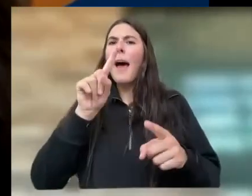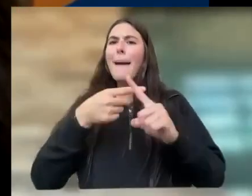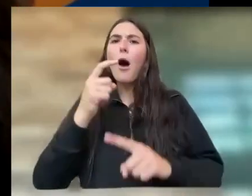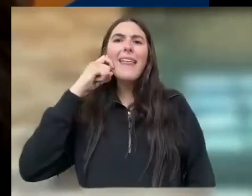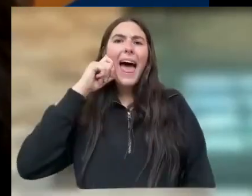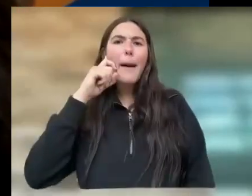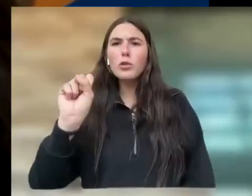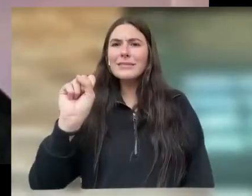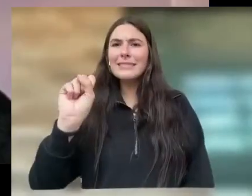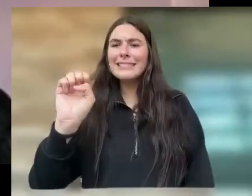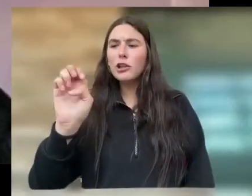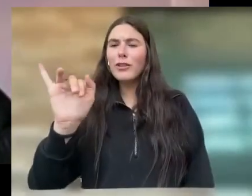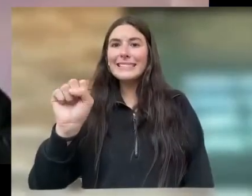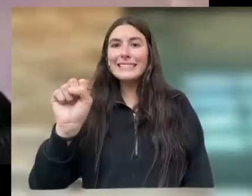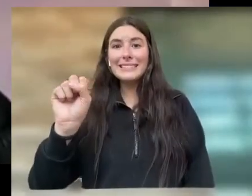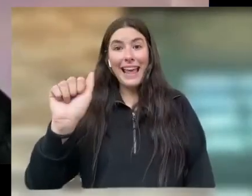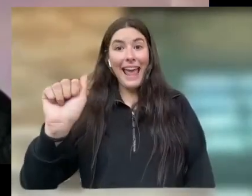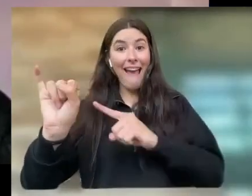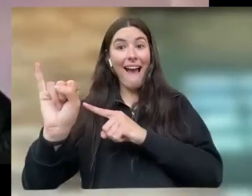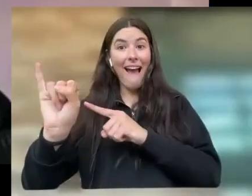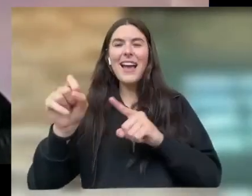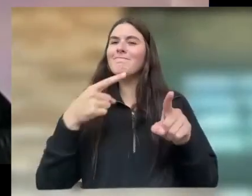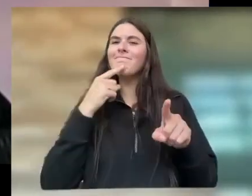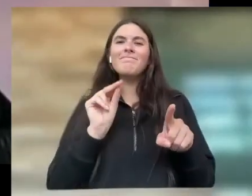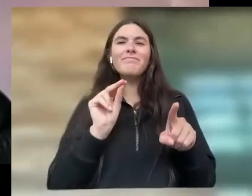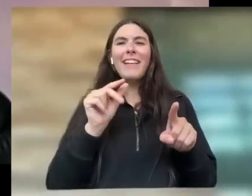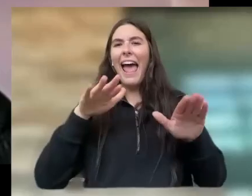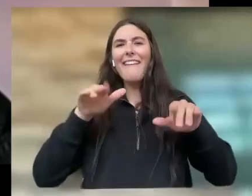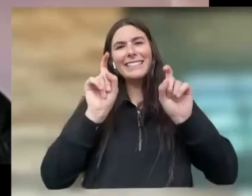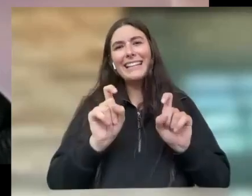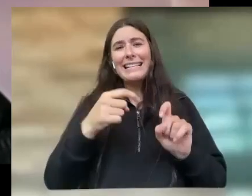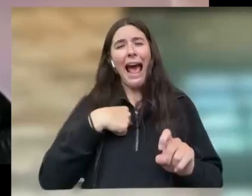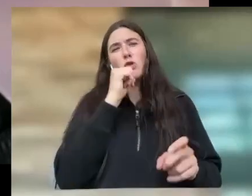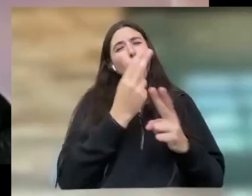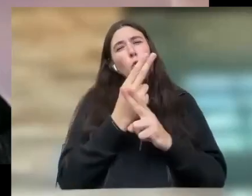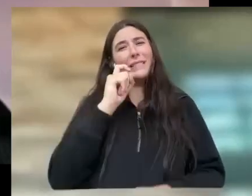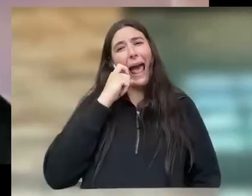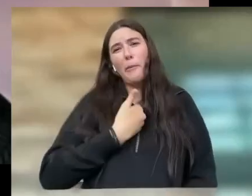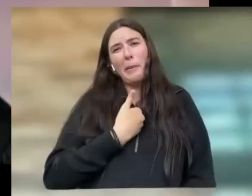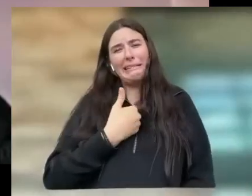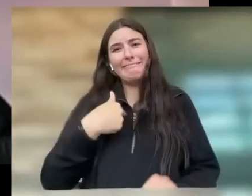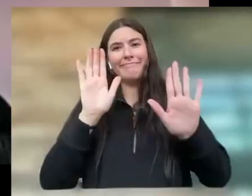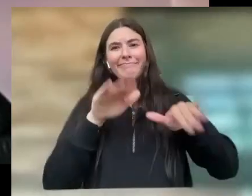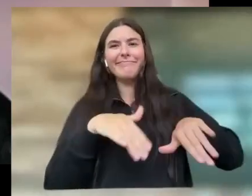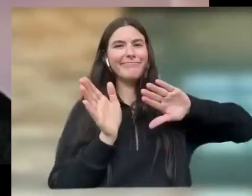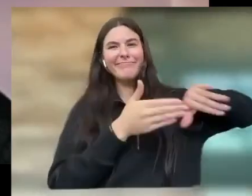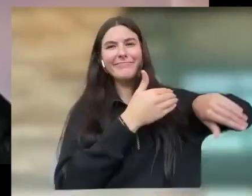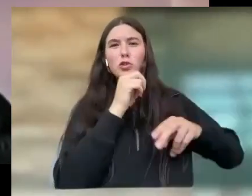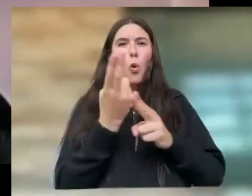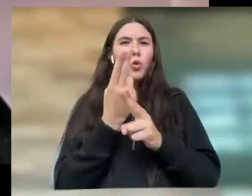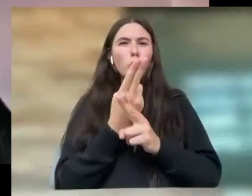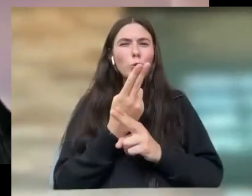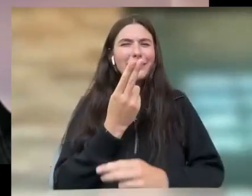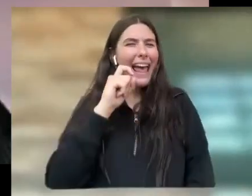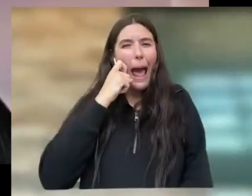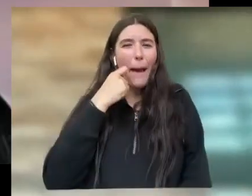tested that? I have not. I'm not an Apple user. I was for a long time, and then I ditched the iPad and the